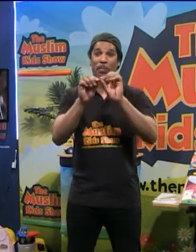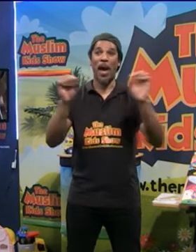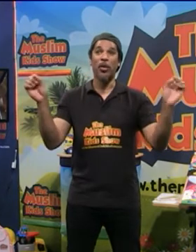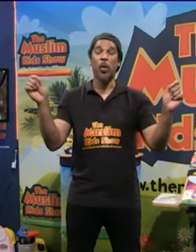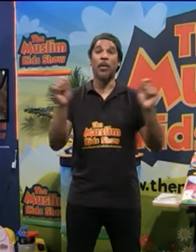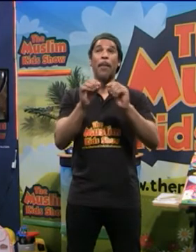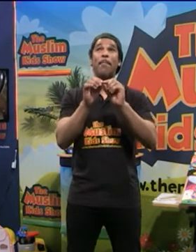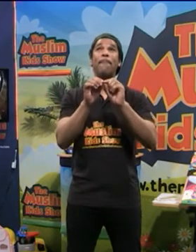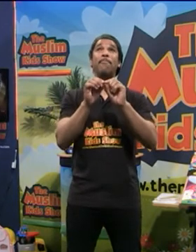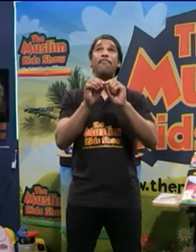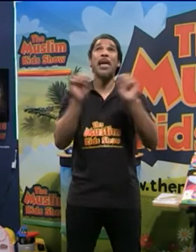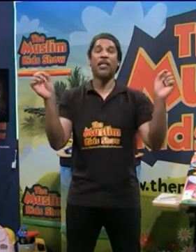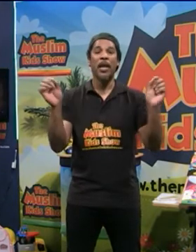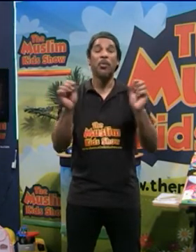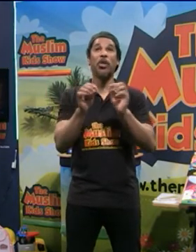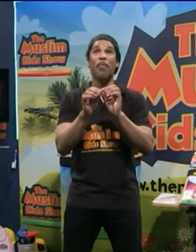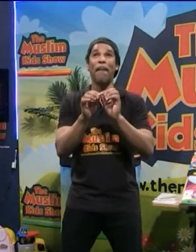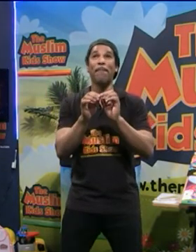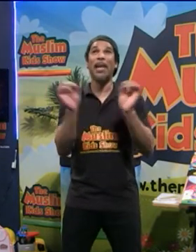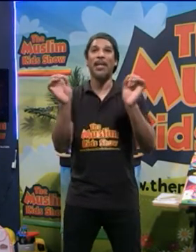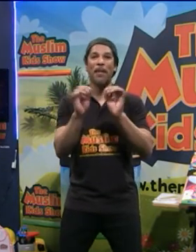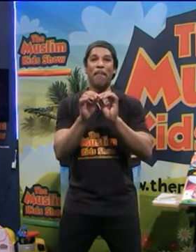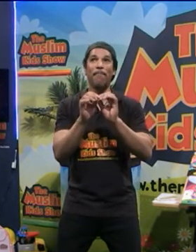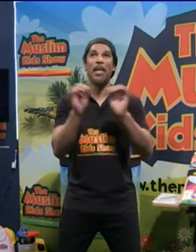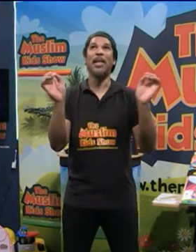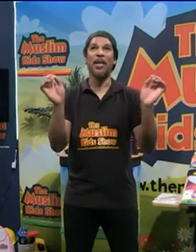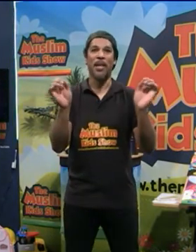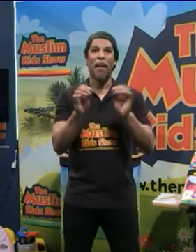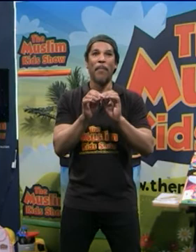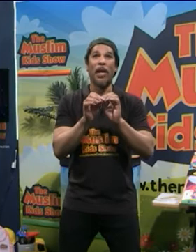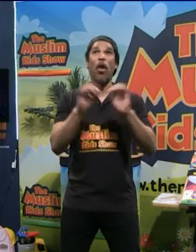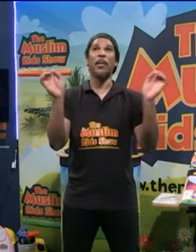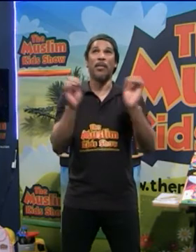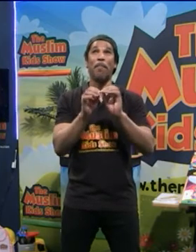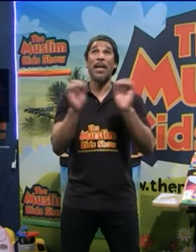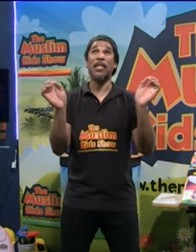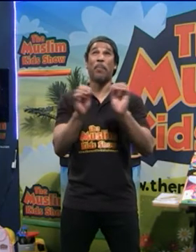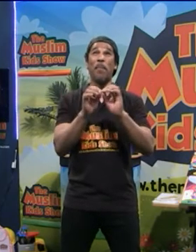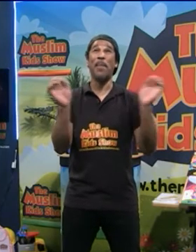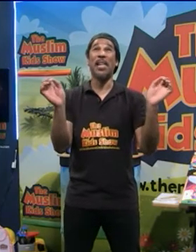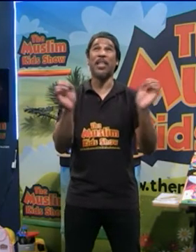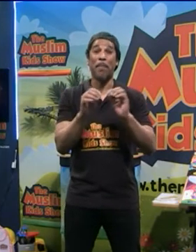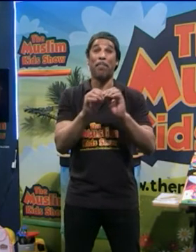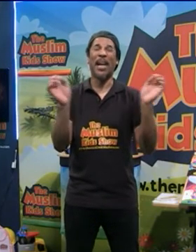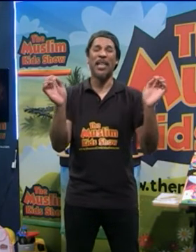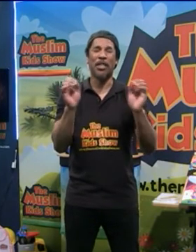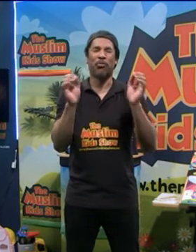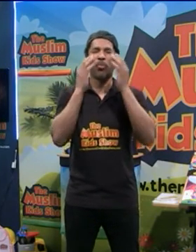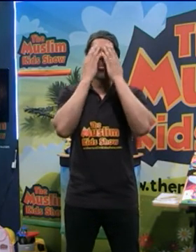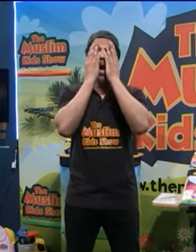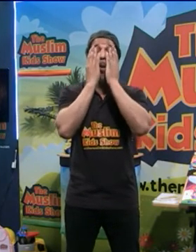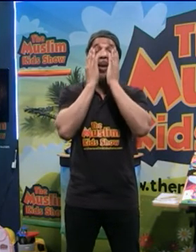to span those immense, he was talking about million kilometers, millions upon millions and then billions